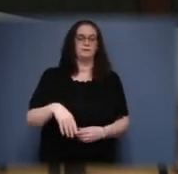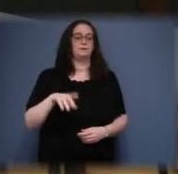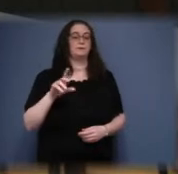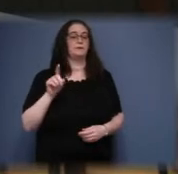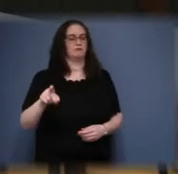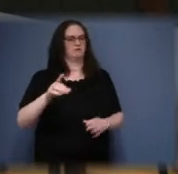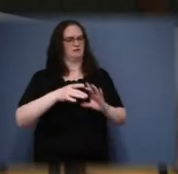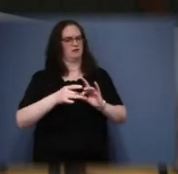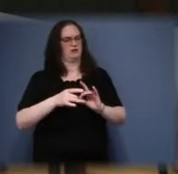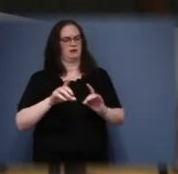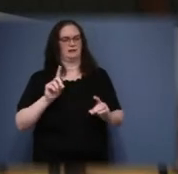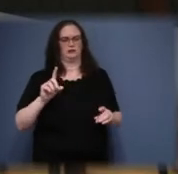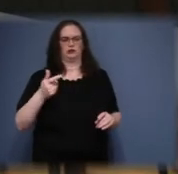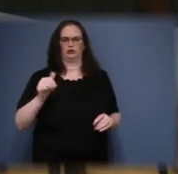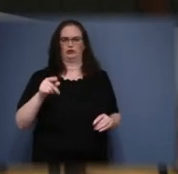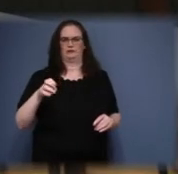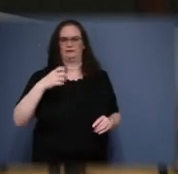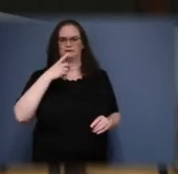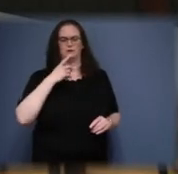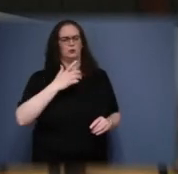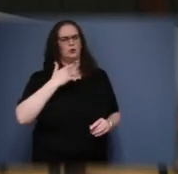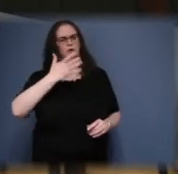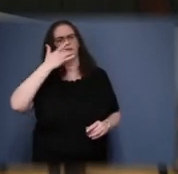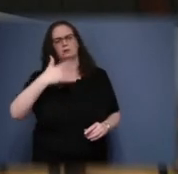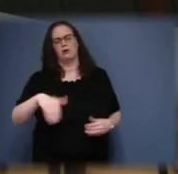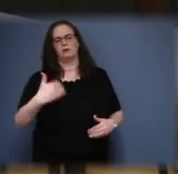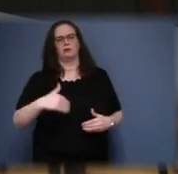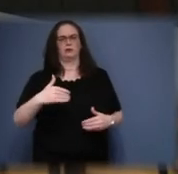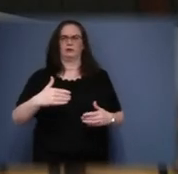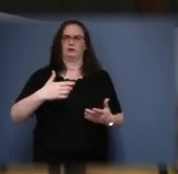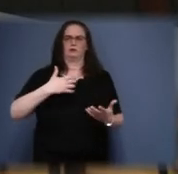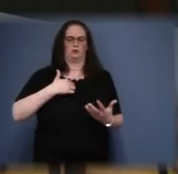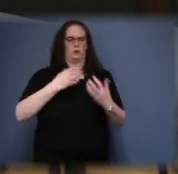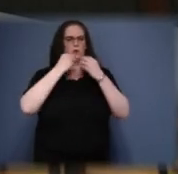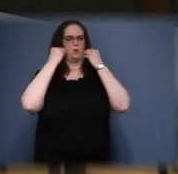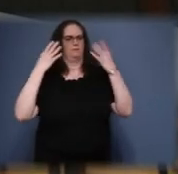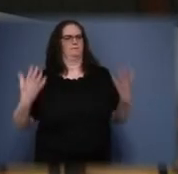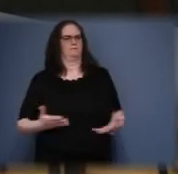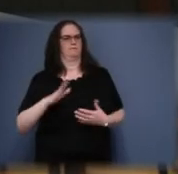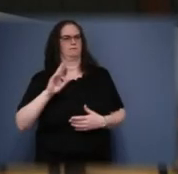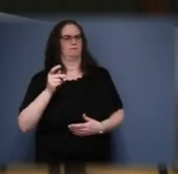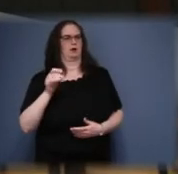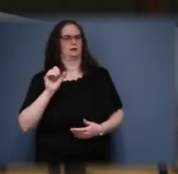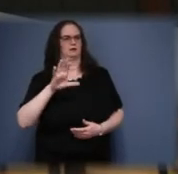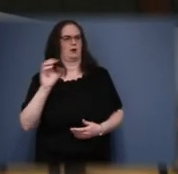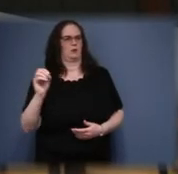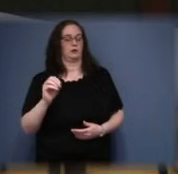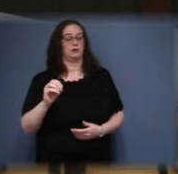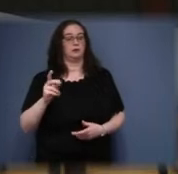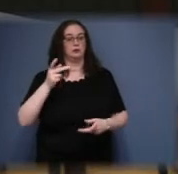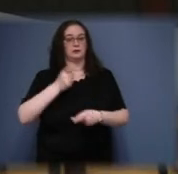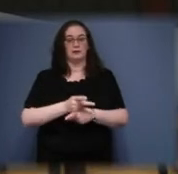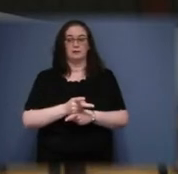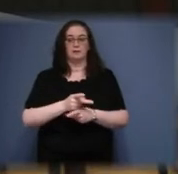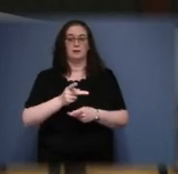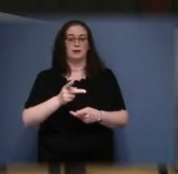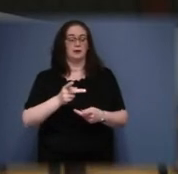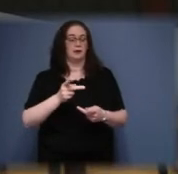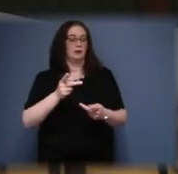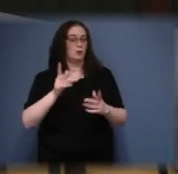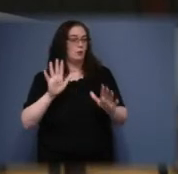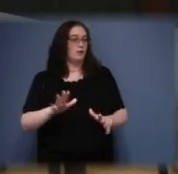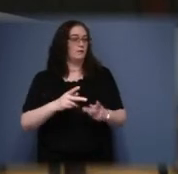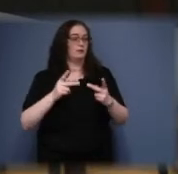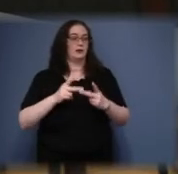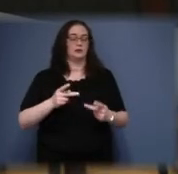we are so fortunate to call Bucks County our home. Keeping Bucks County a wonderful place to live, work,